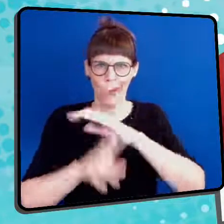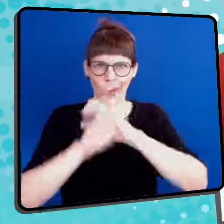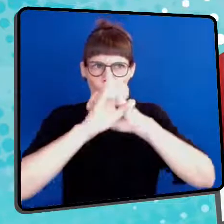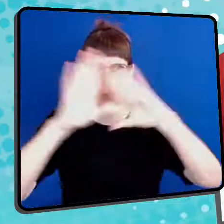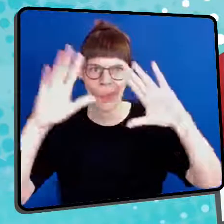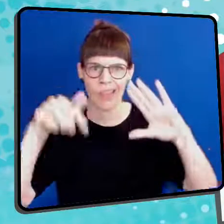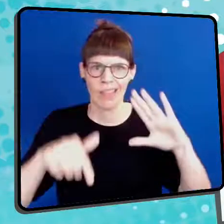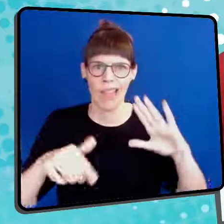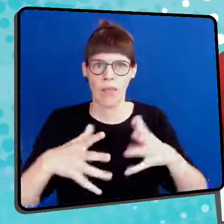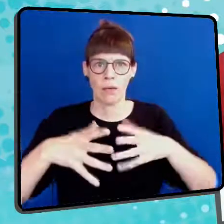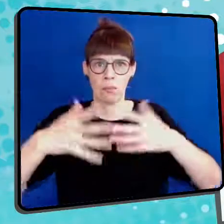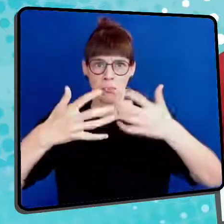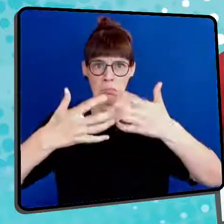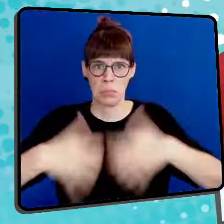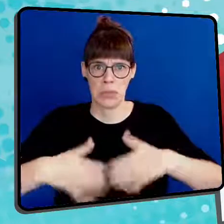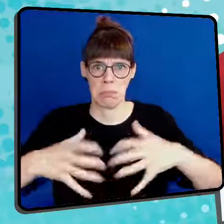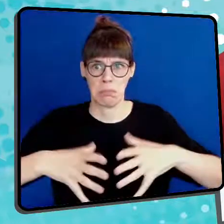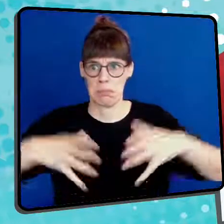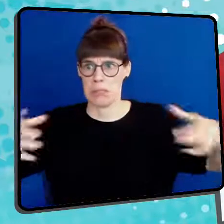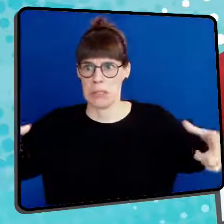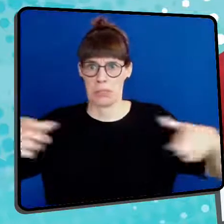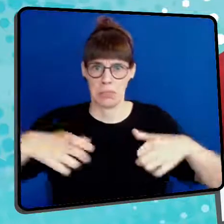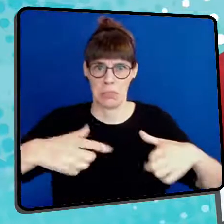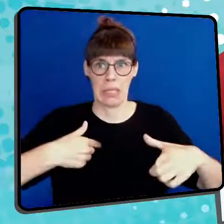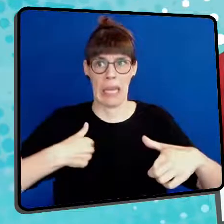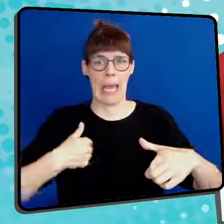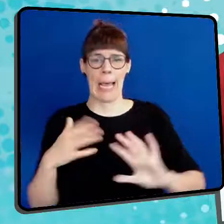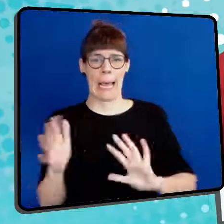So it's it's not my thing.